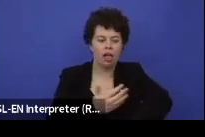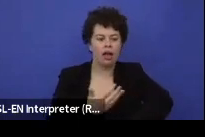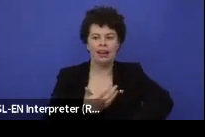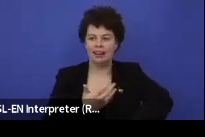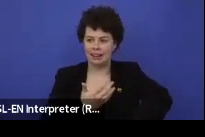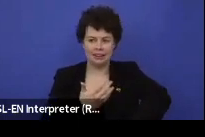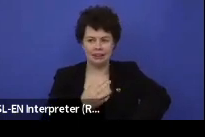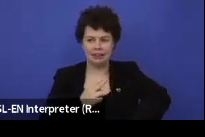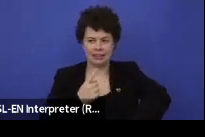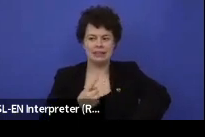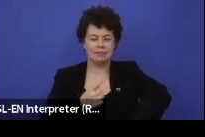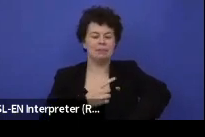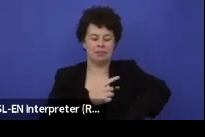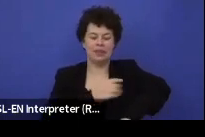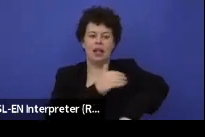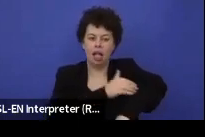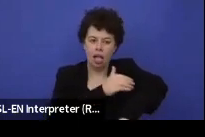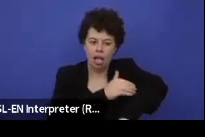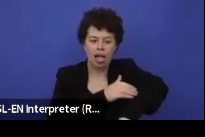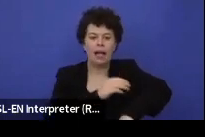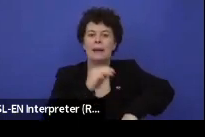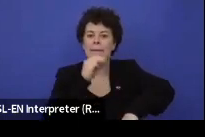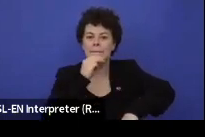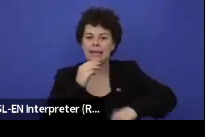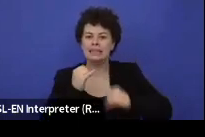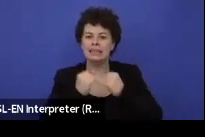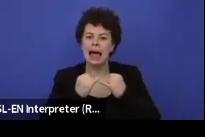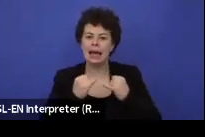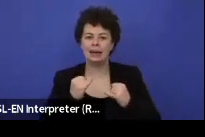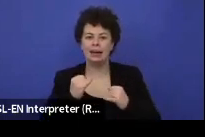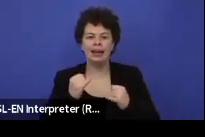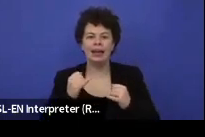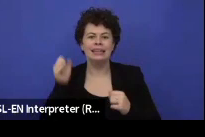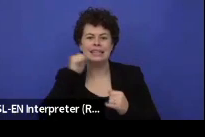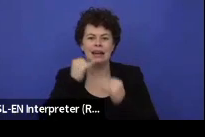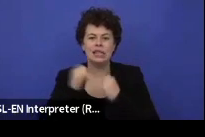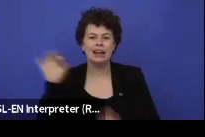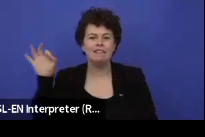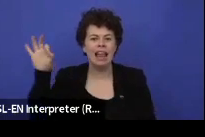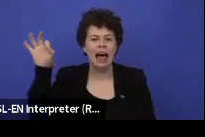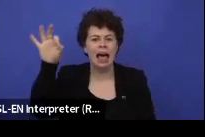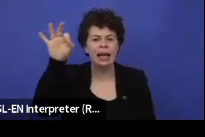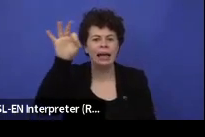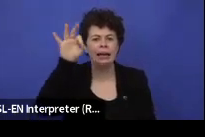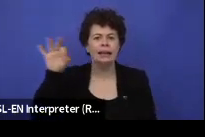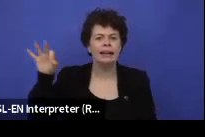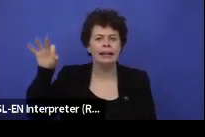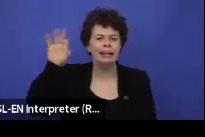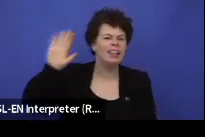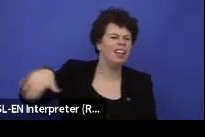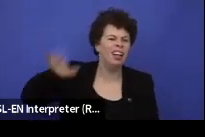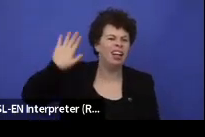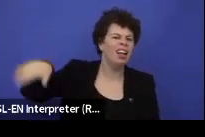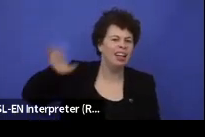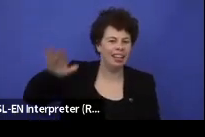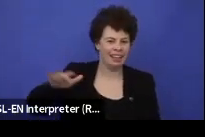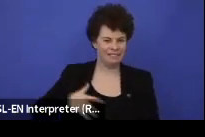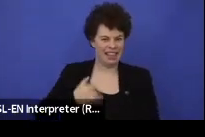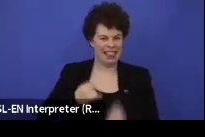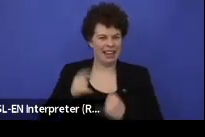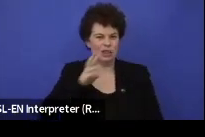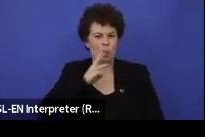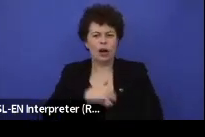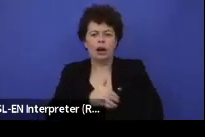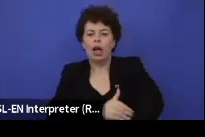thought of that. It's almost like there's a fly buzzing about and it's bothering you, and you can buzz it away. And she says, it's like we can just bat